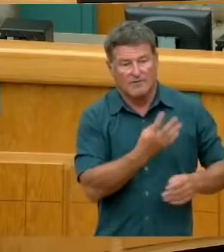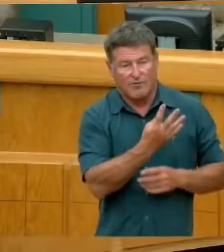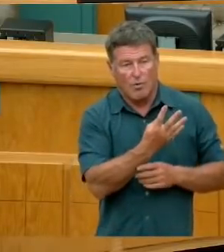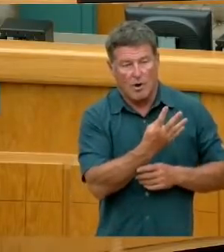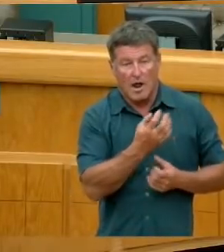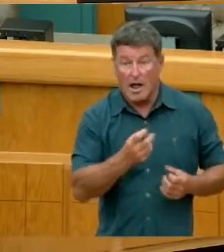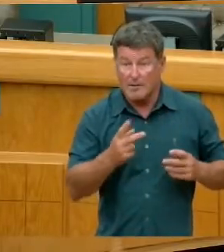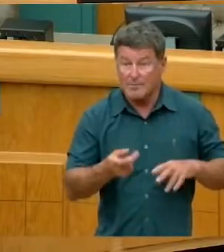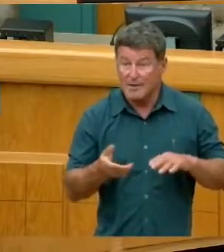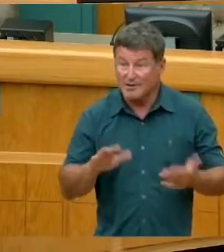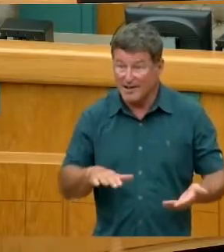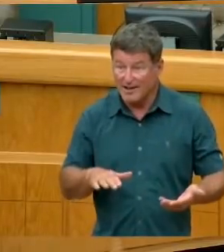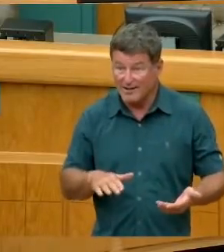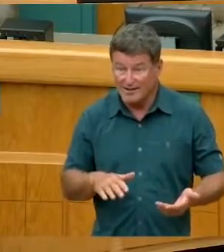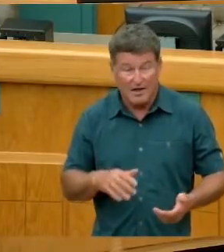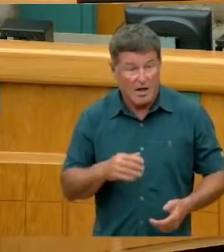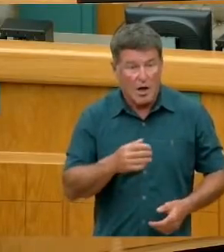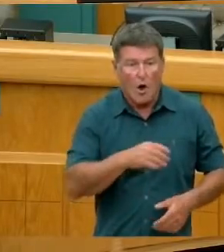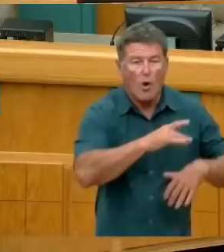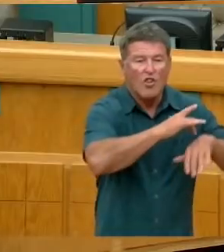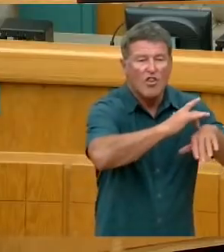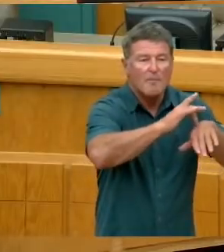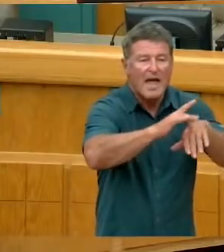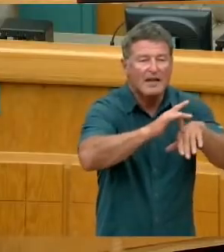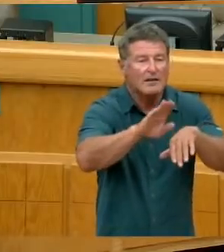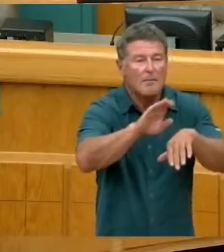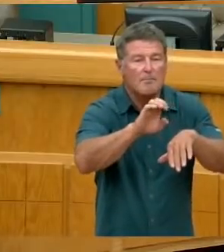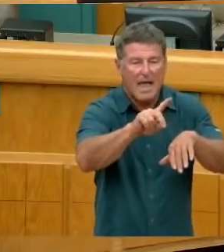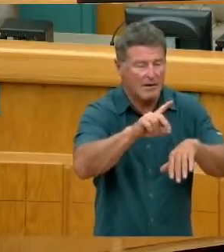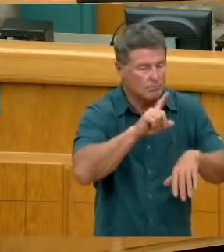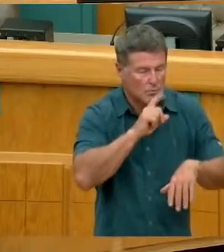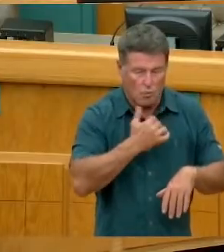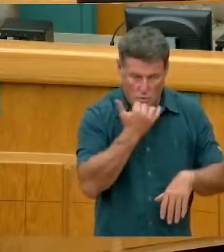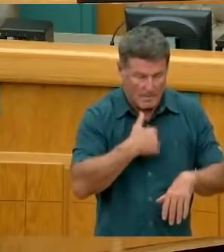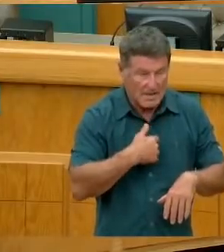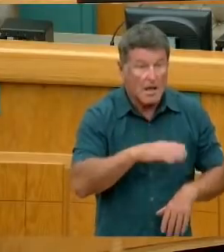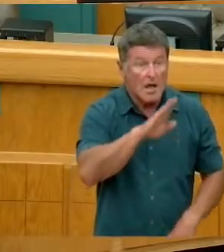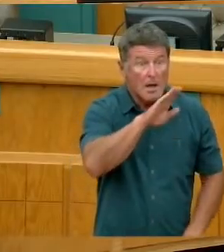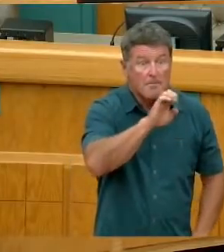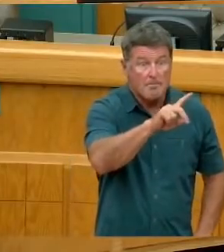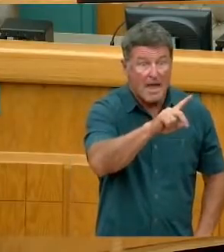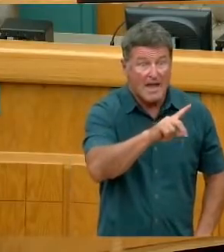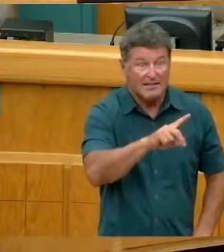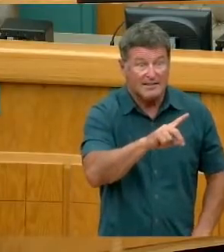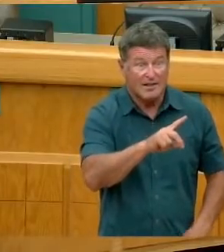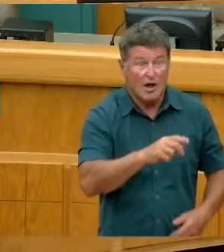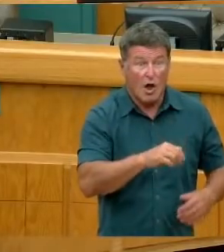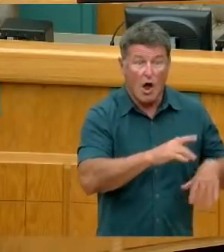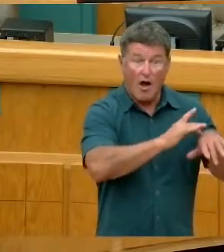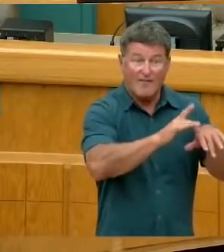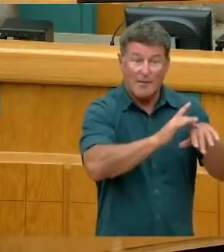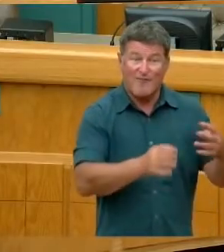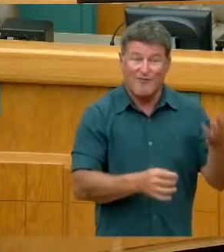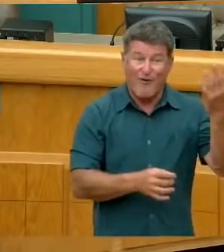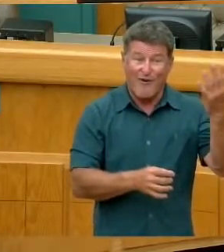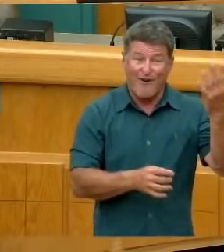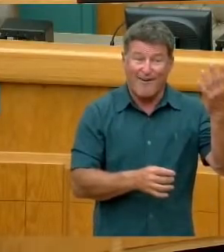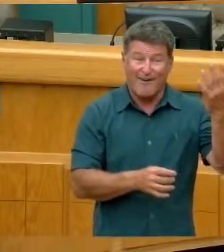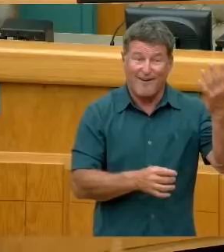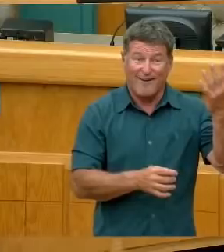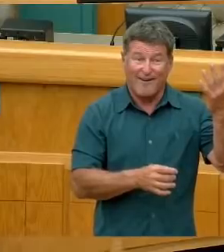have yesterday? 4. You know why those ICU beds are empty? Because people died.